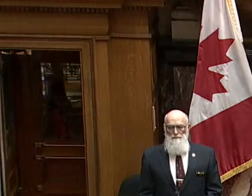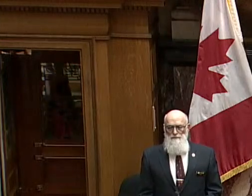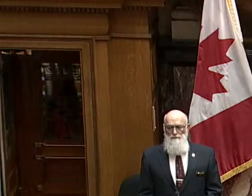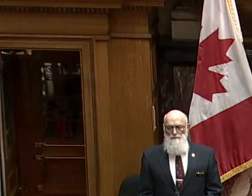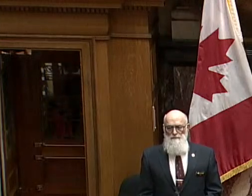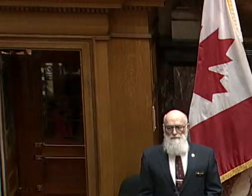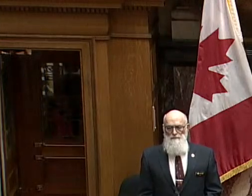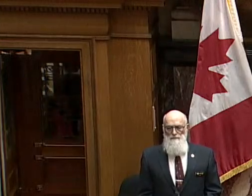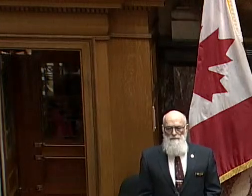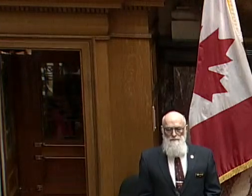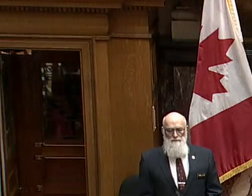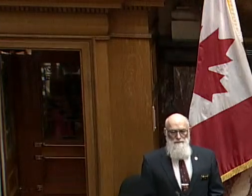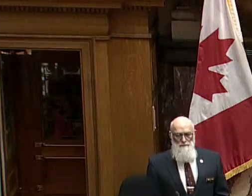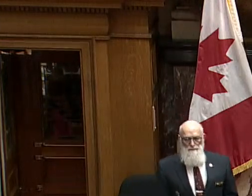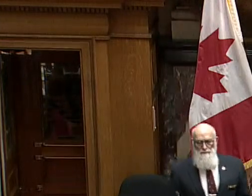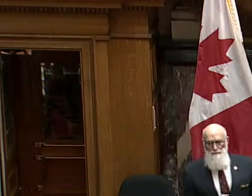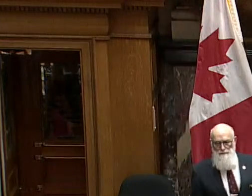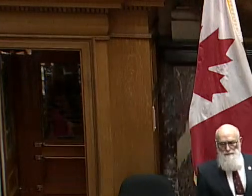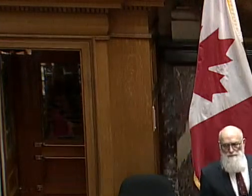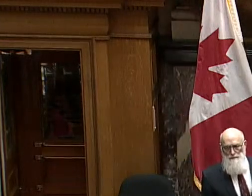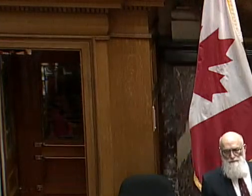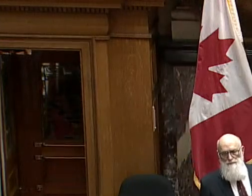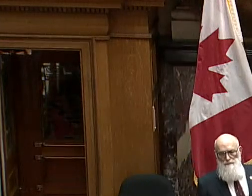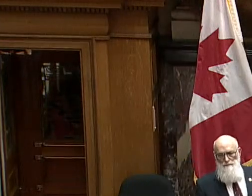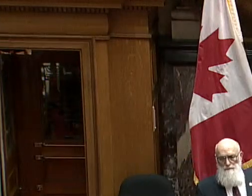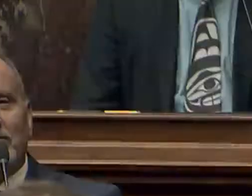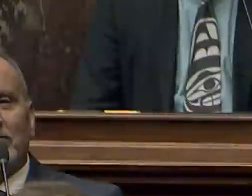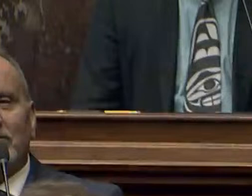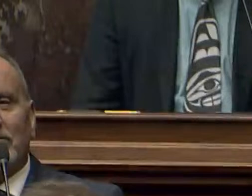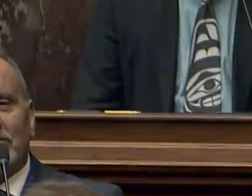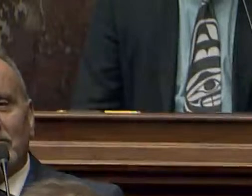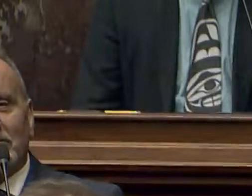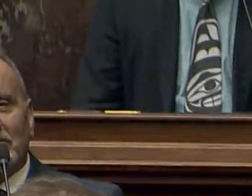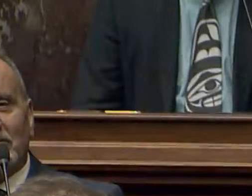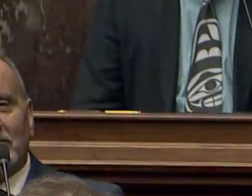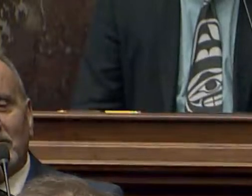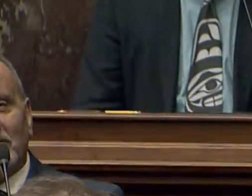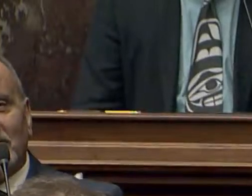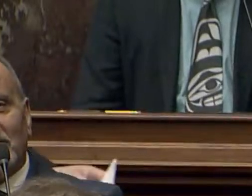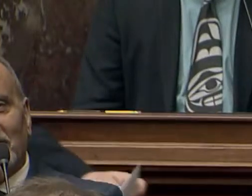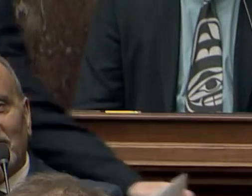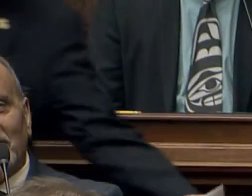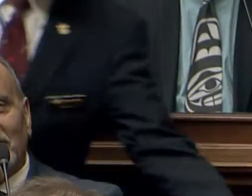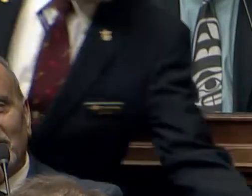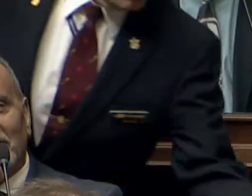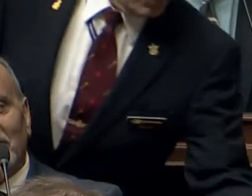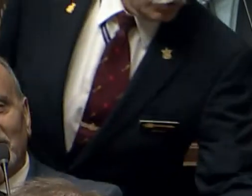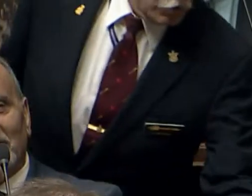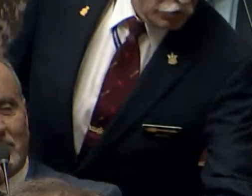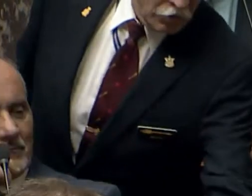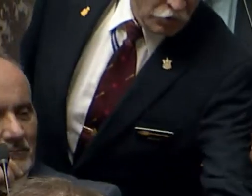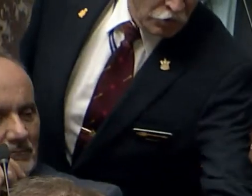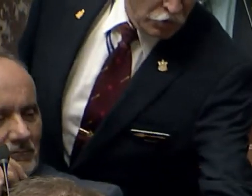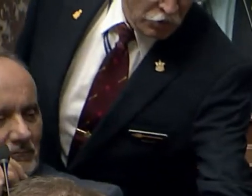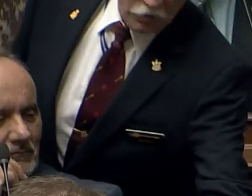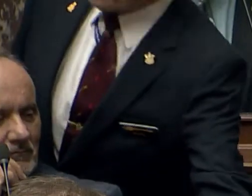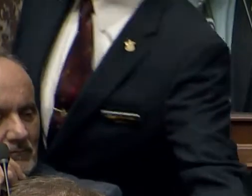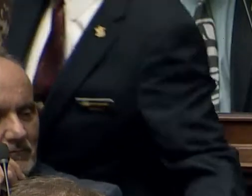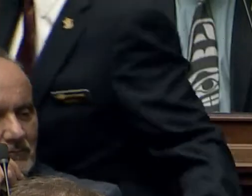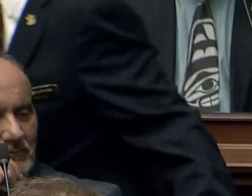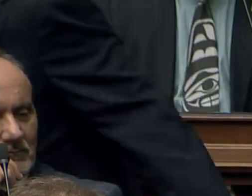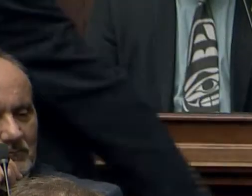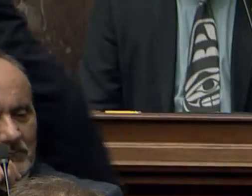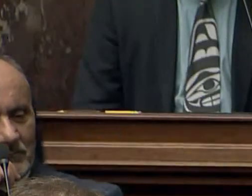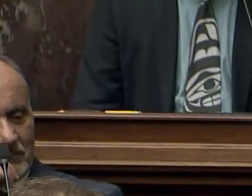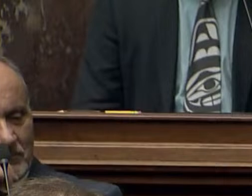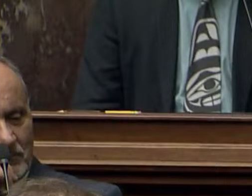Attorney General. I move that Bill 1, entitled An Act to Ensure the Supremacy of Parliament, be introduced and read a first time now.